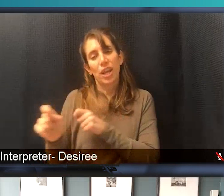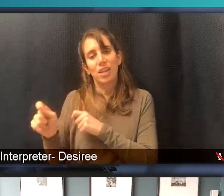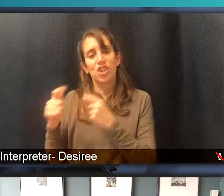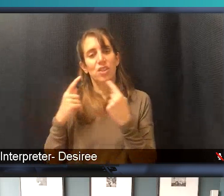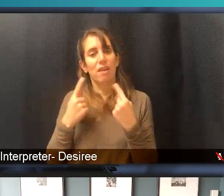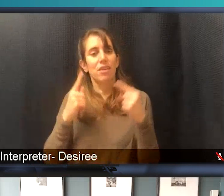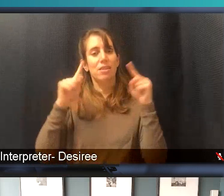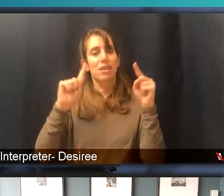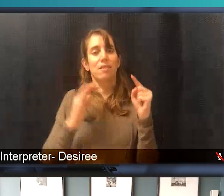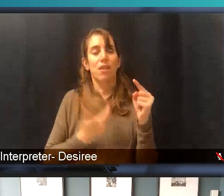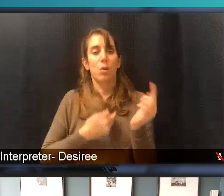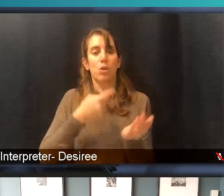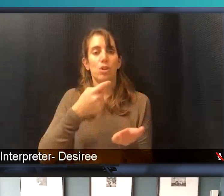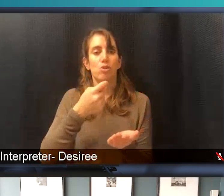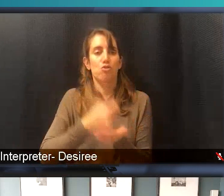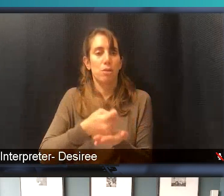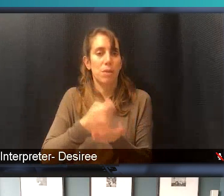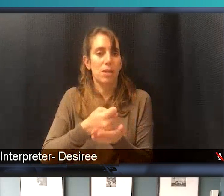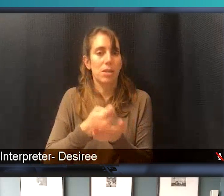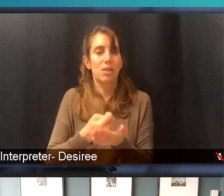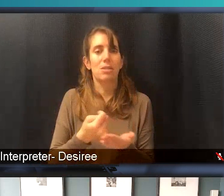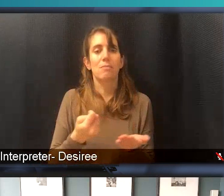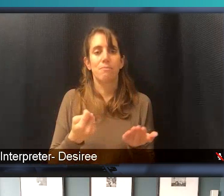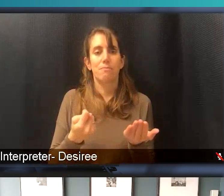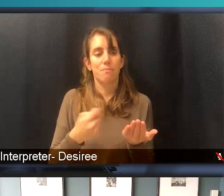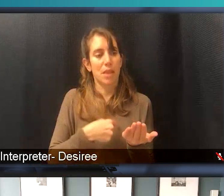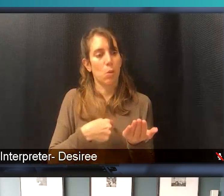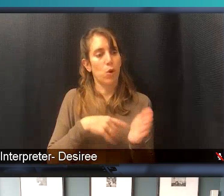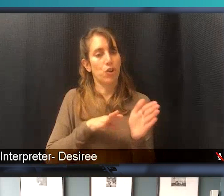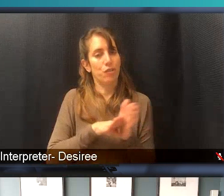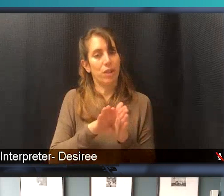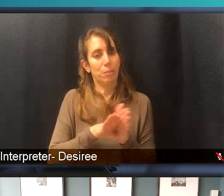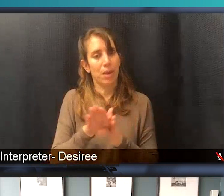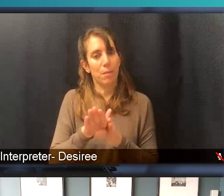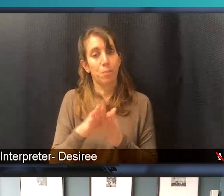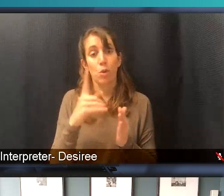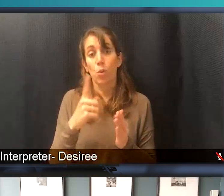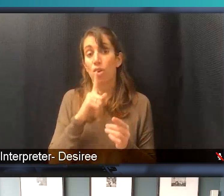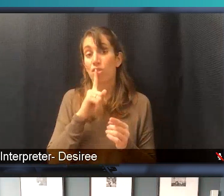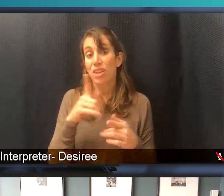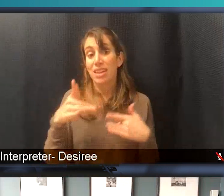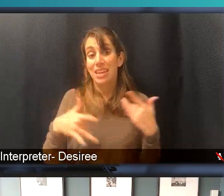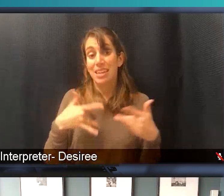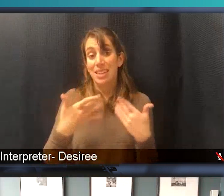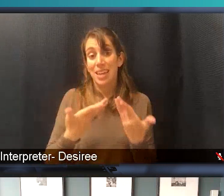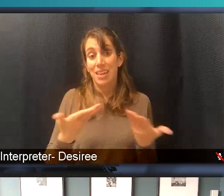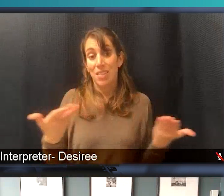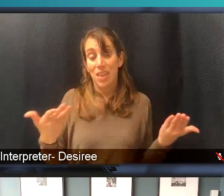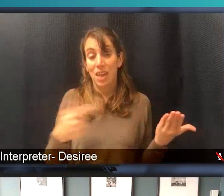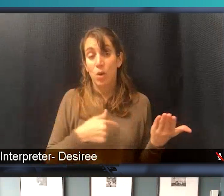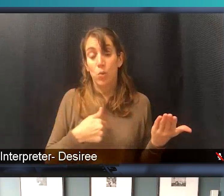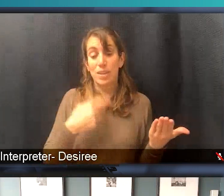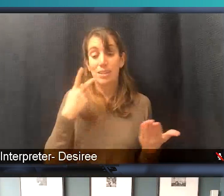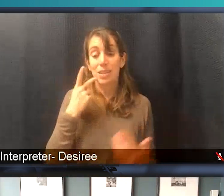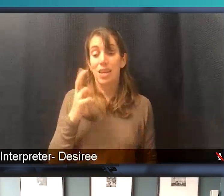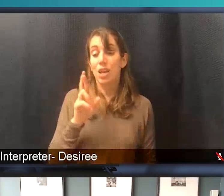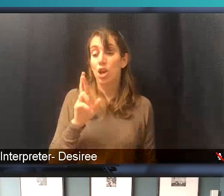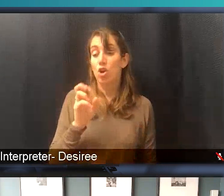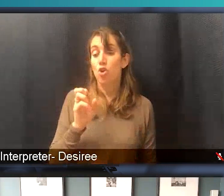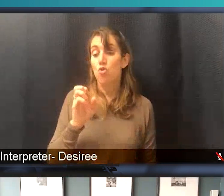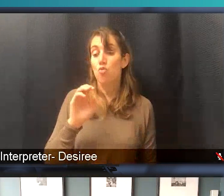in development. And I think one of the most really exciting things is that we see that remdesivir, while it